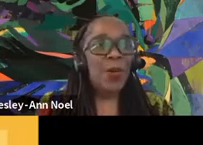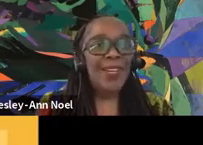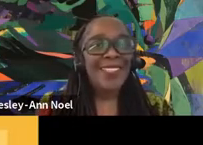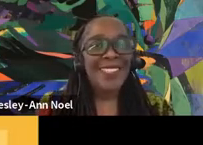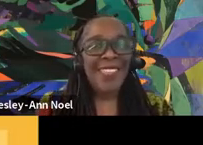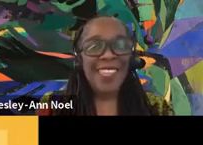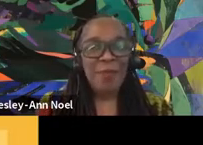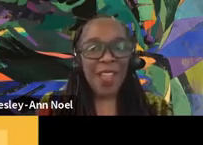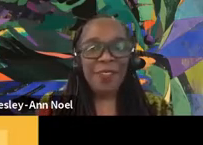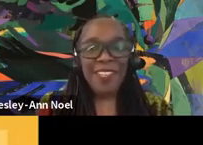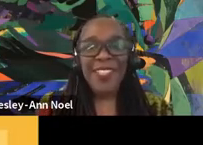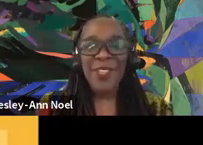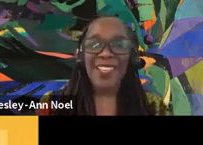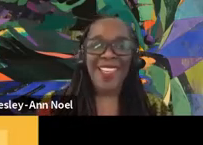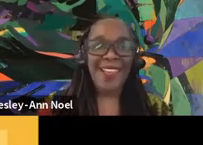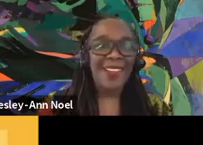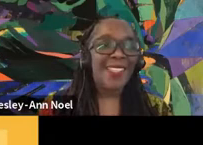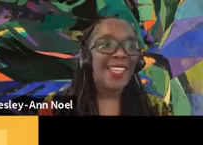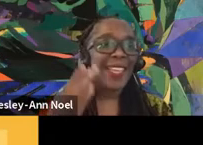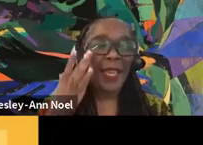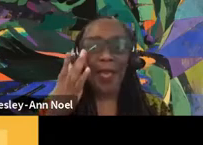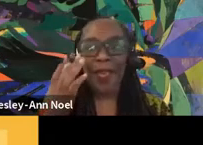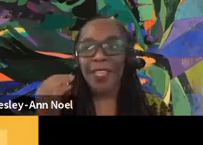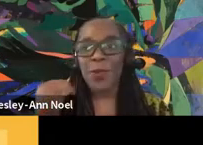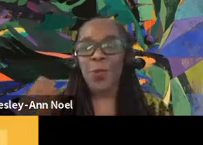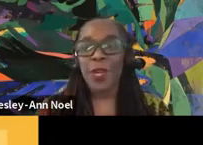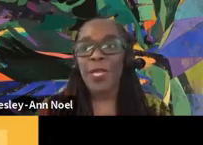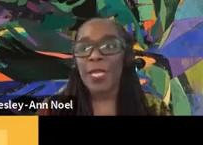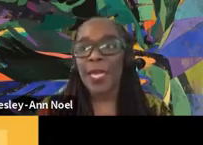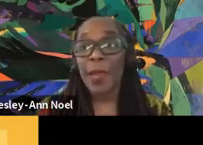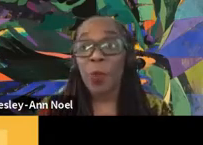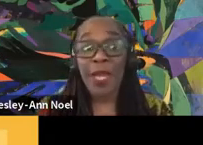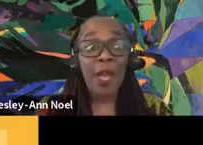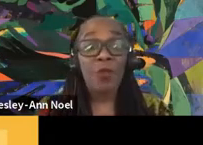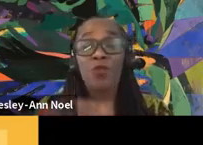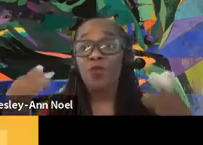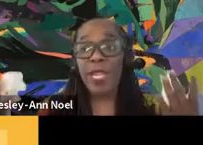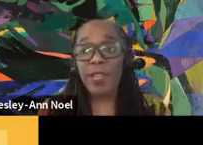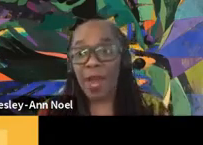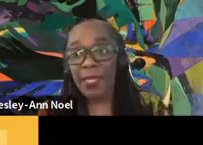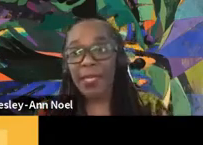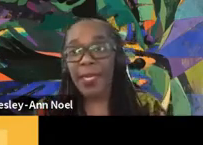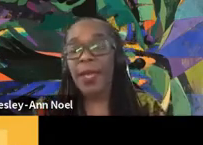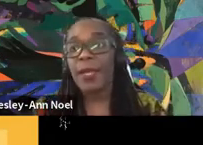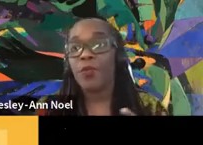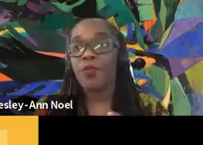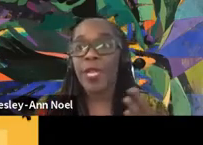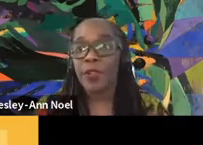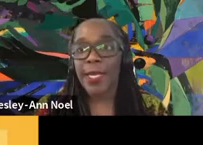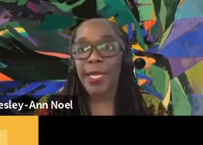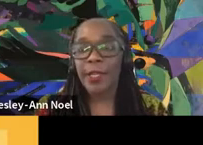In our design thinking breakfast, you all are here today. You know, what are we looking at? We are rewriting